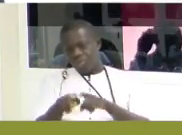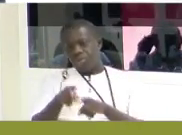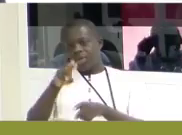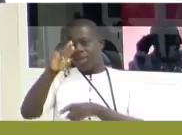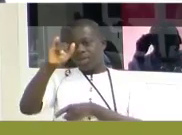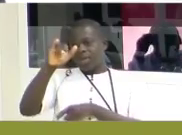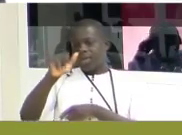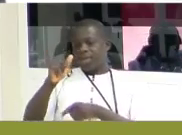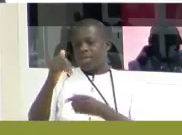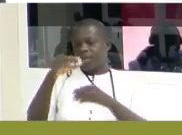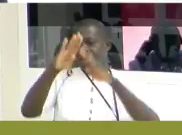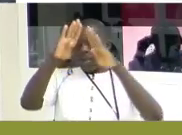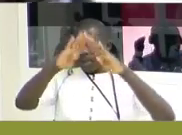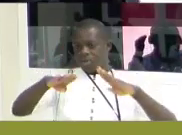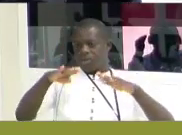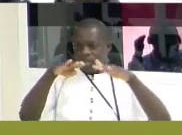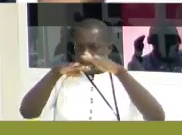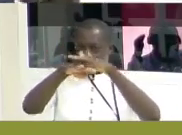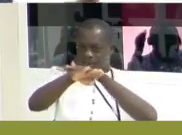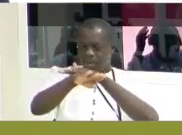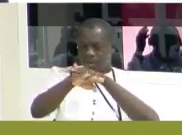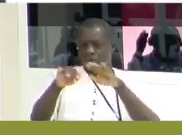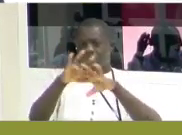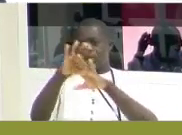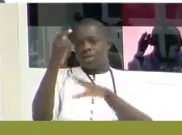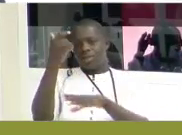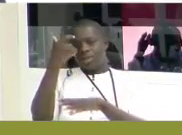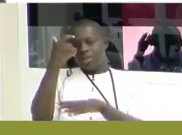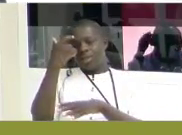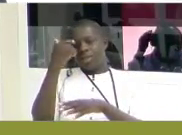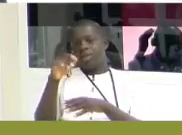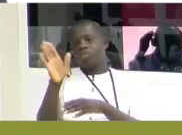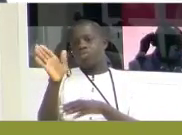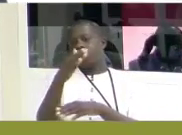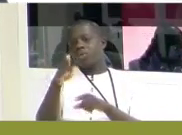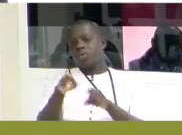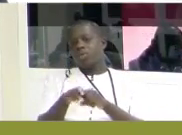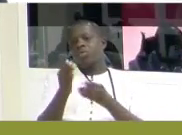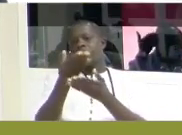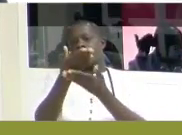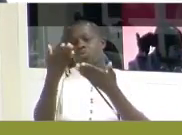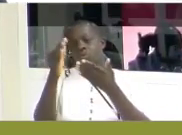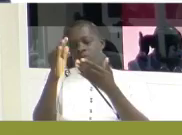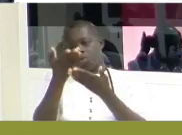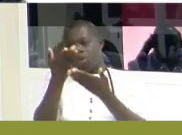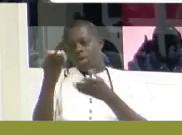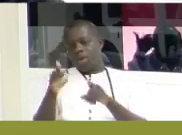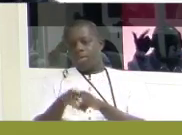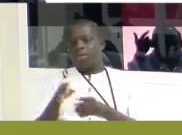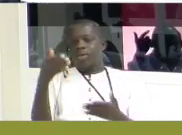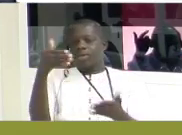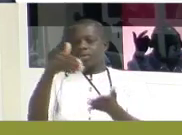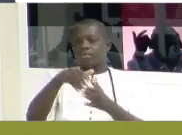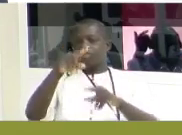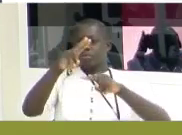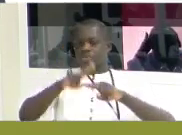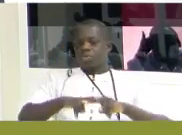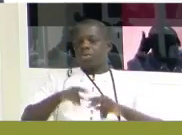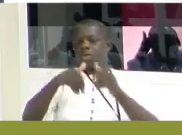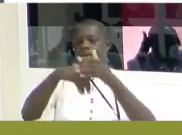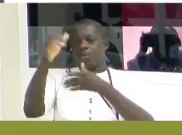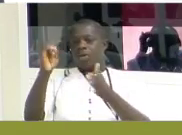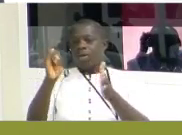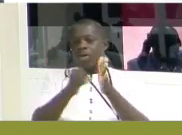entered. Because he thought they were just going for a mission, but to where he doesn't know. So when they got to the NIA, we were just sitting outside at the